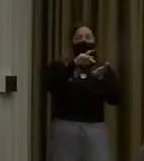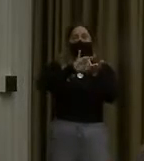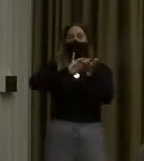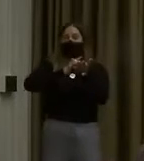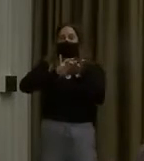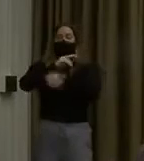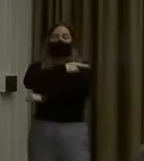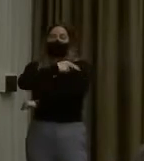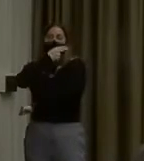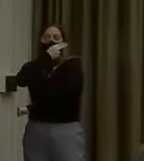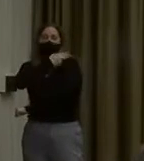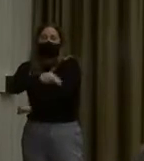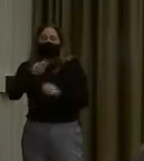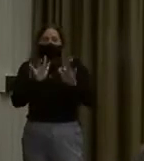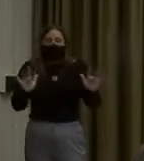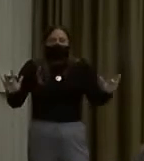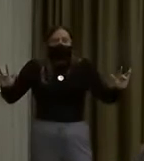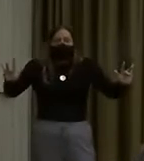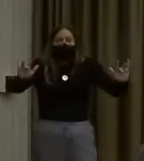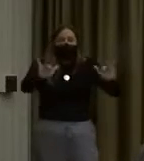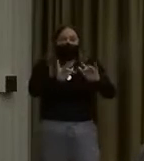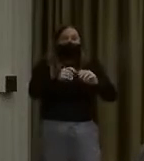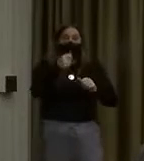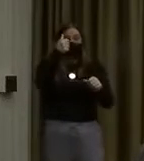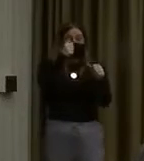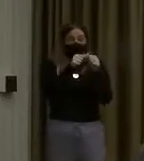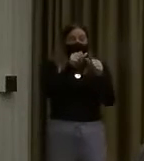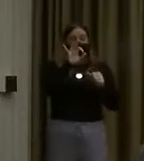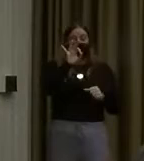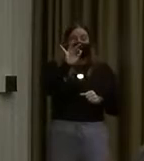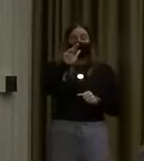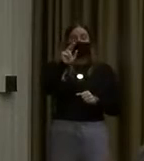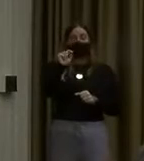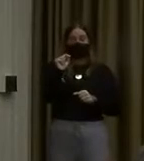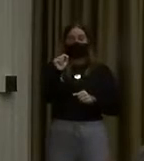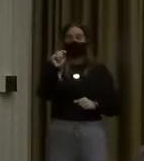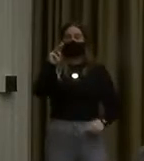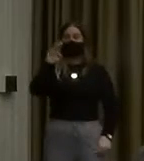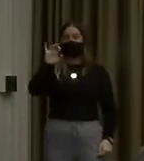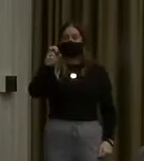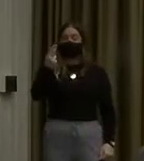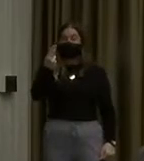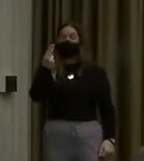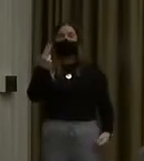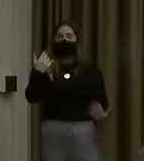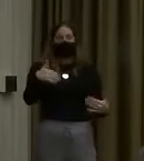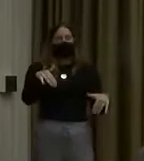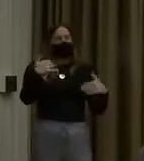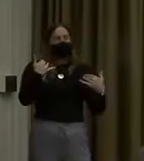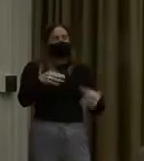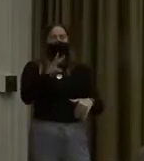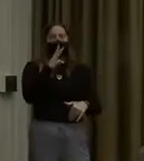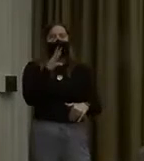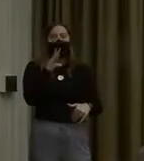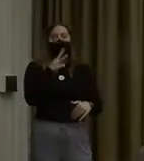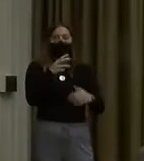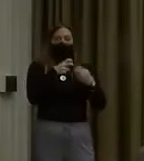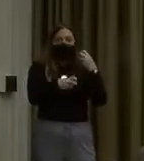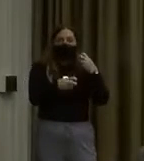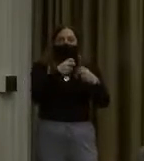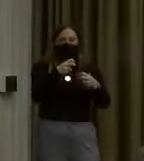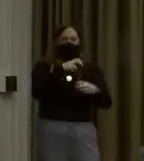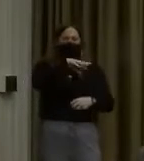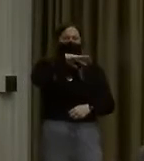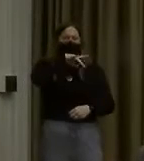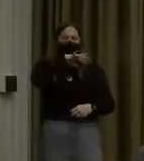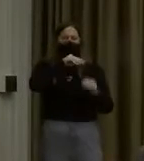hospital deserts. I remember when Flint, Michigan, was going through its water crisis, and I visited there. That's the one place, the only place